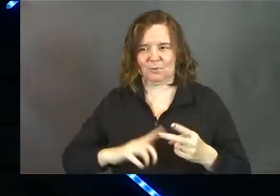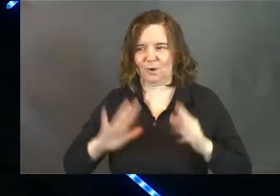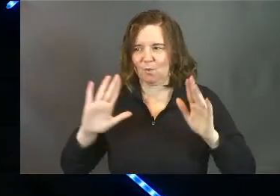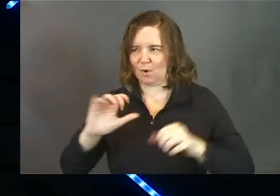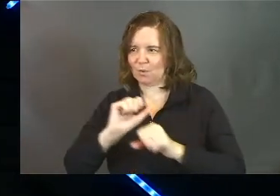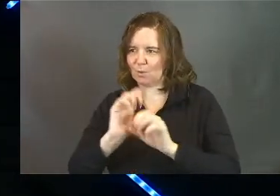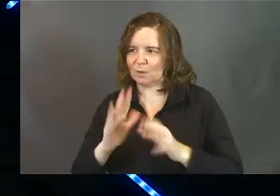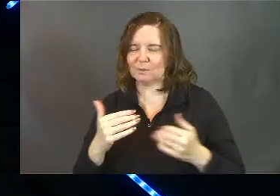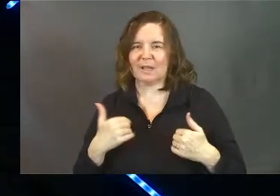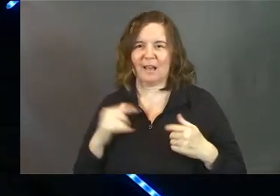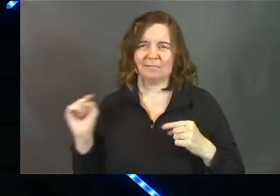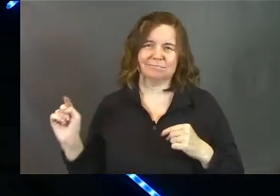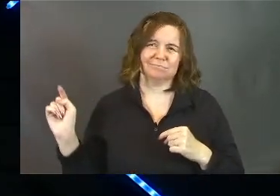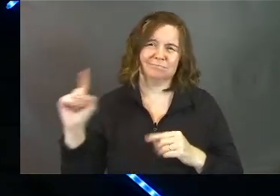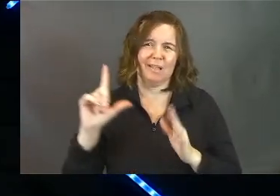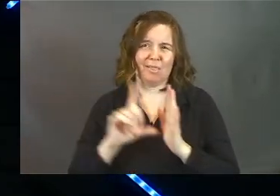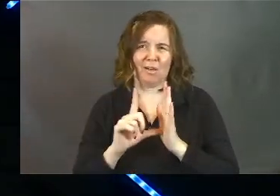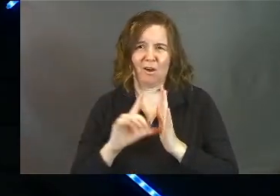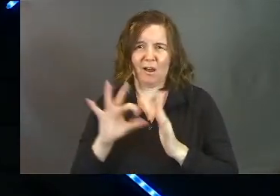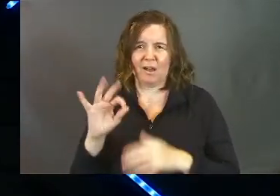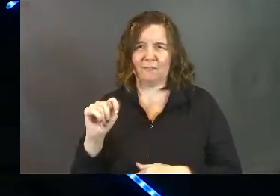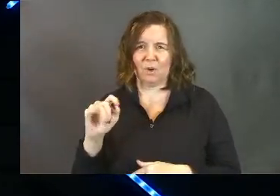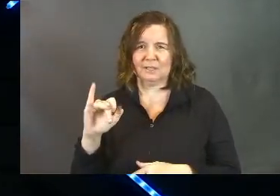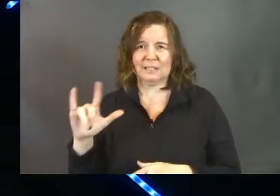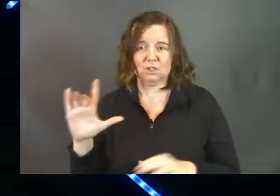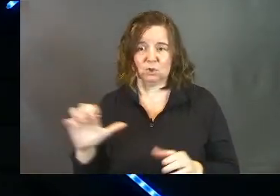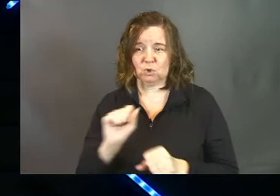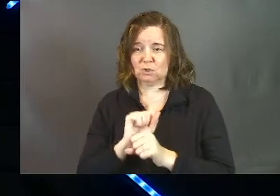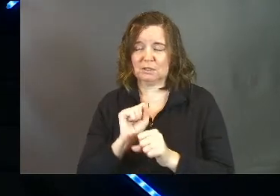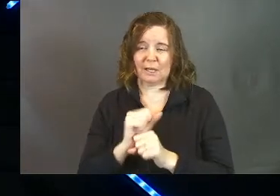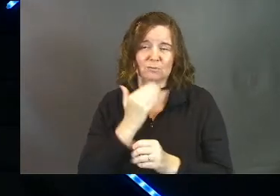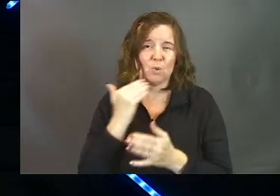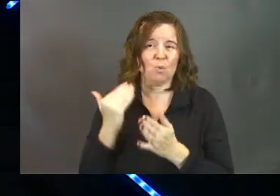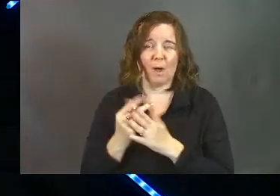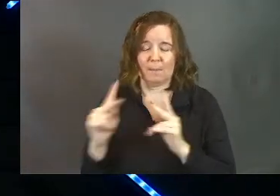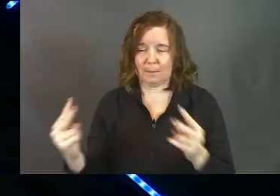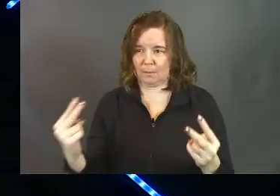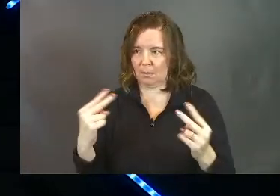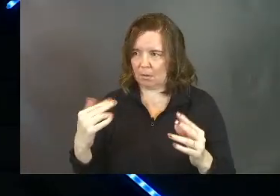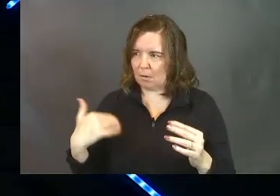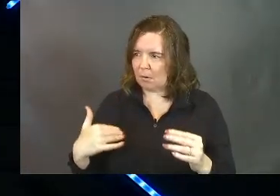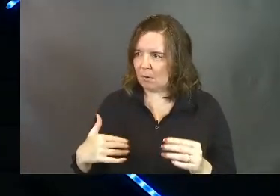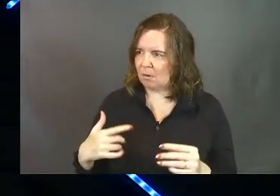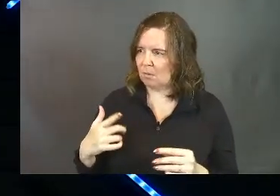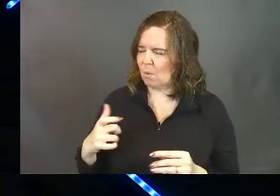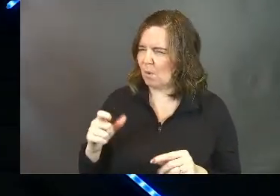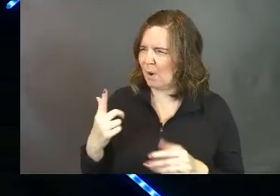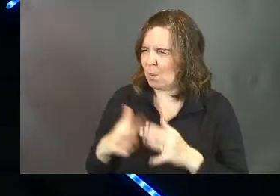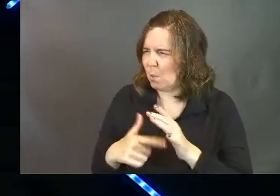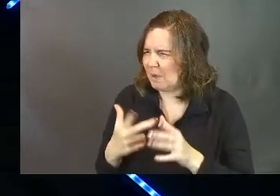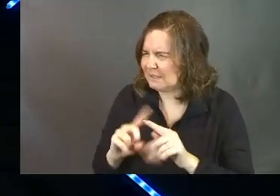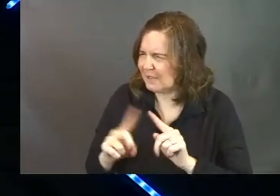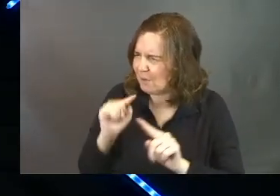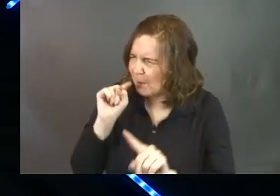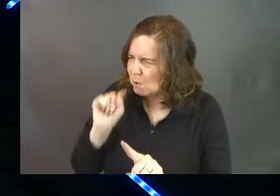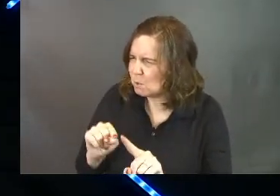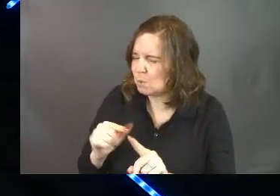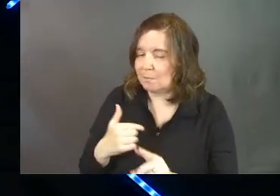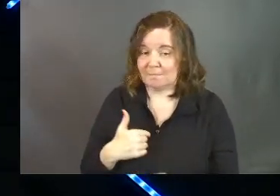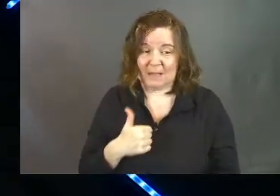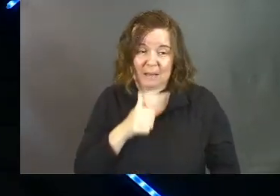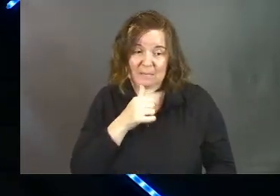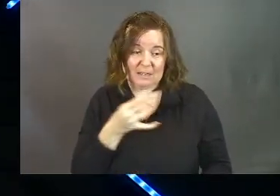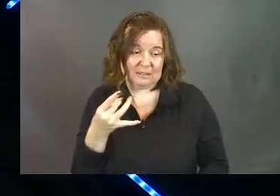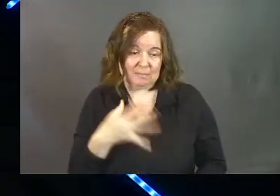incredible workers could we have all throughout Lawton, Fort Sill, that you just do your job so well, and people look at you and go, you're like, what is it? What's different about you? And you're like, I'm